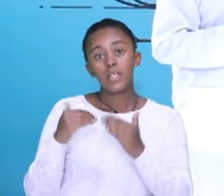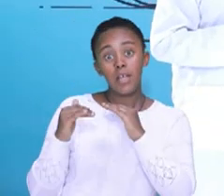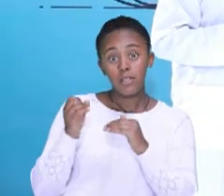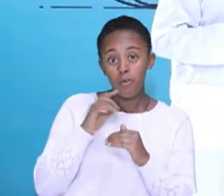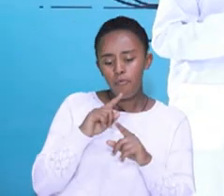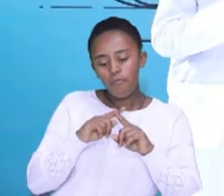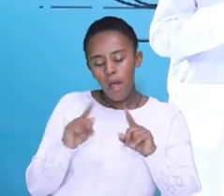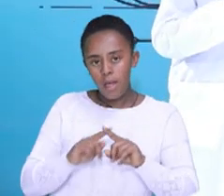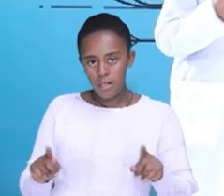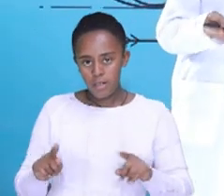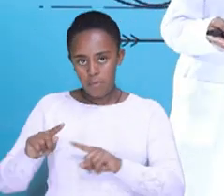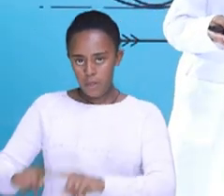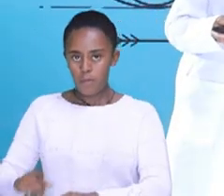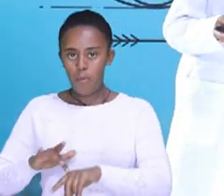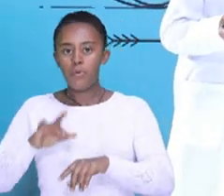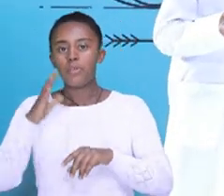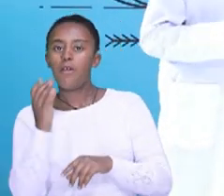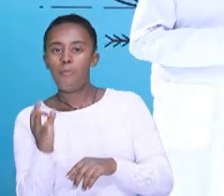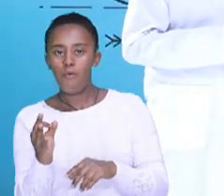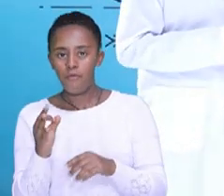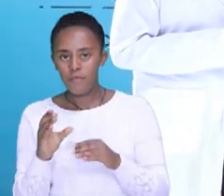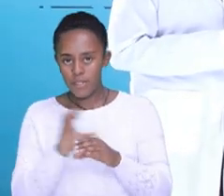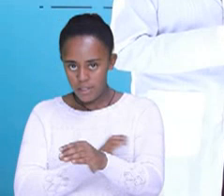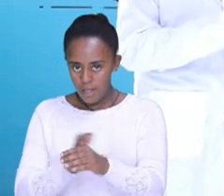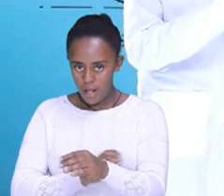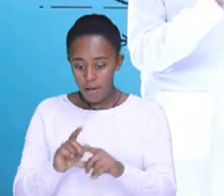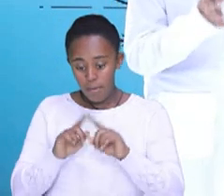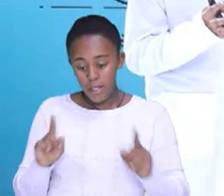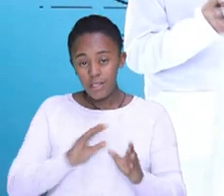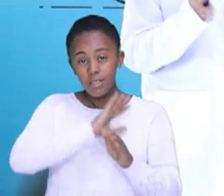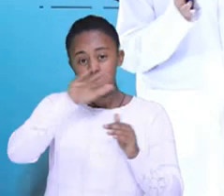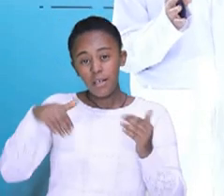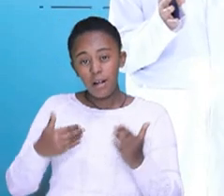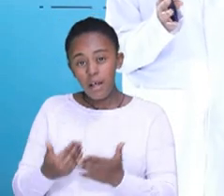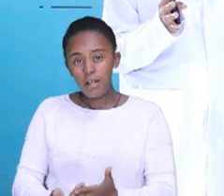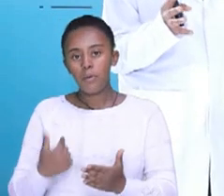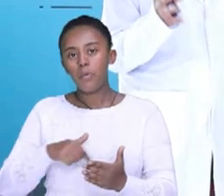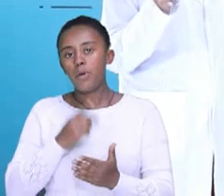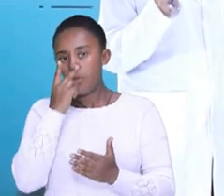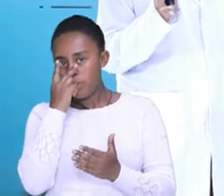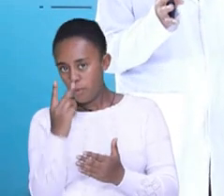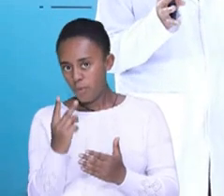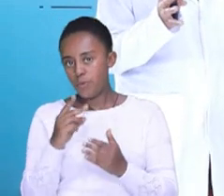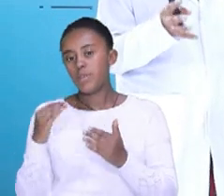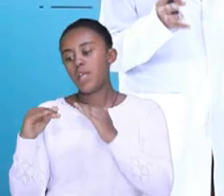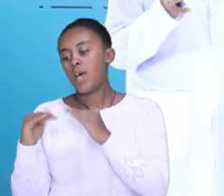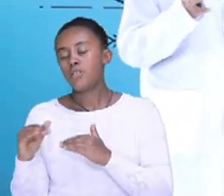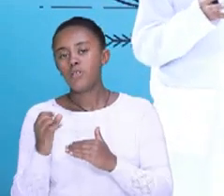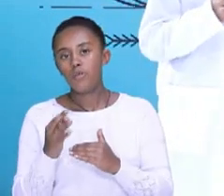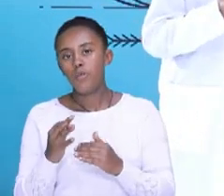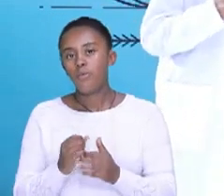cell varies depending on the type of cell. But generally, when we look at size of